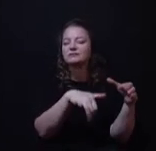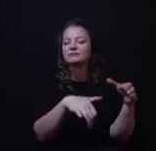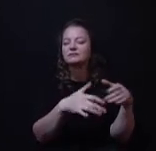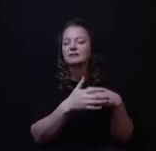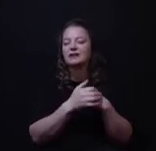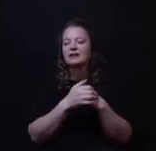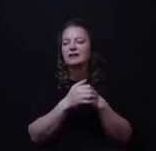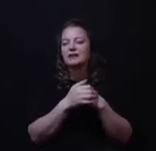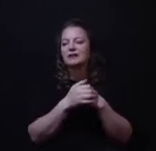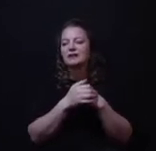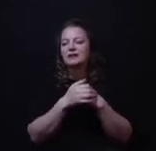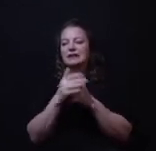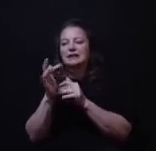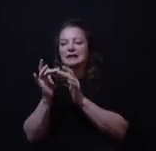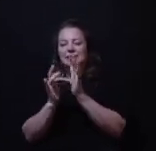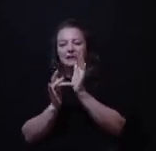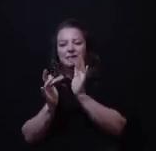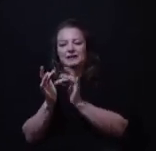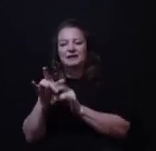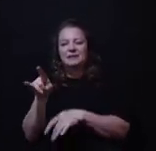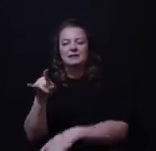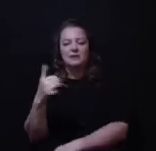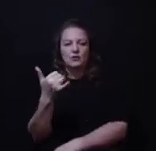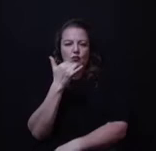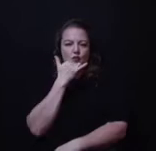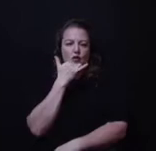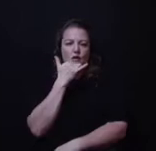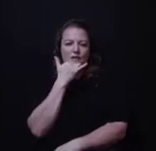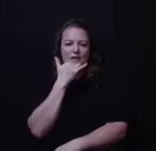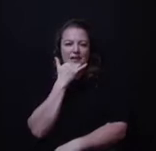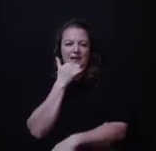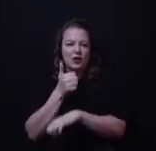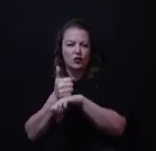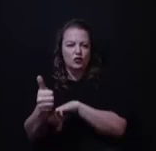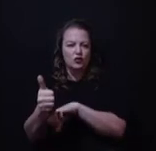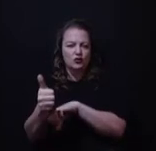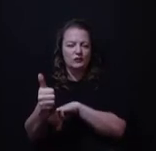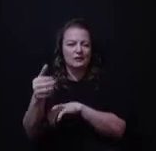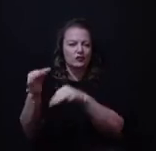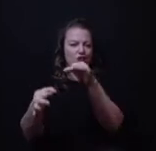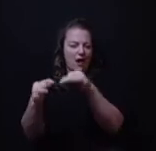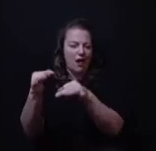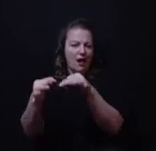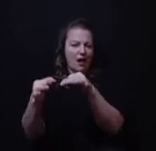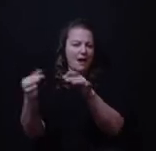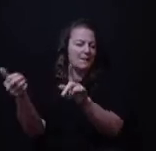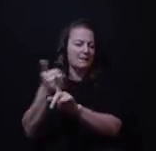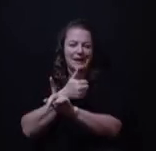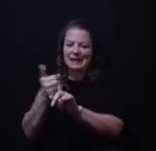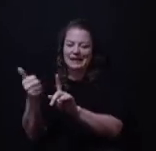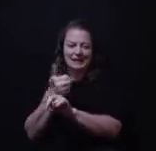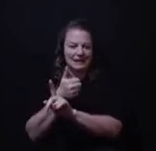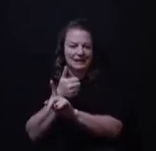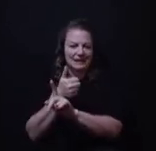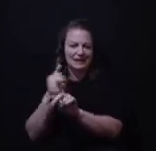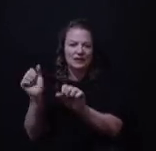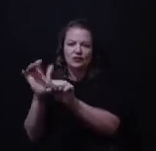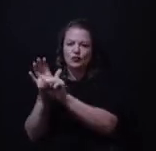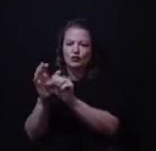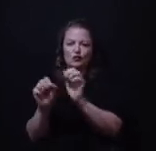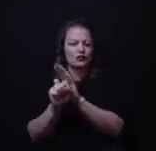He has been wrongfully accused, tried, beaten,